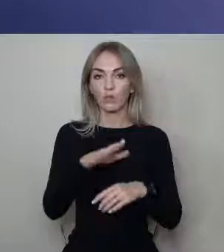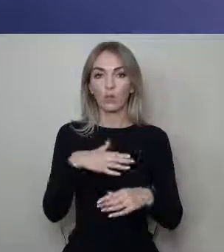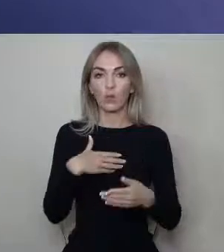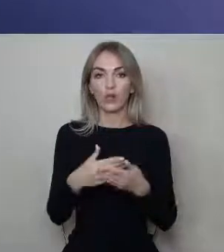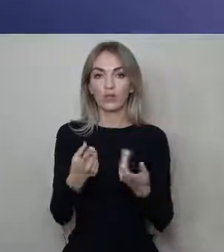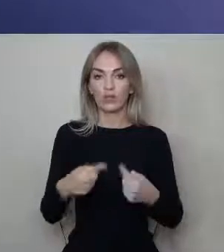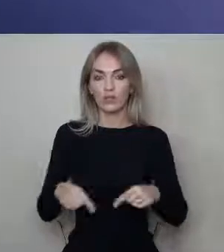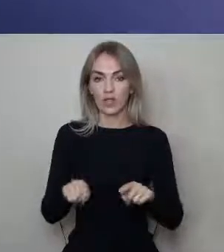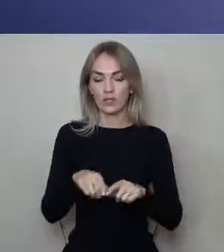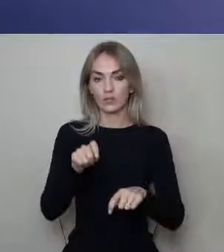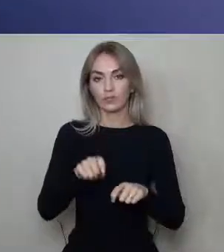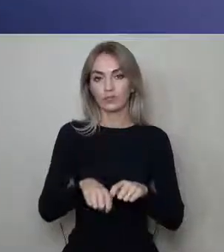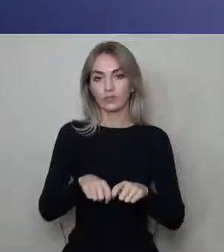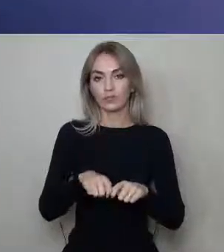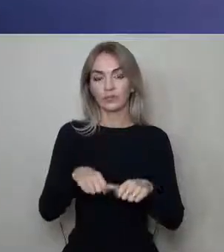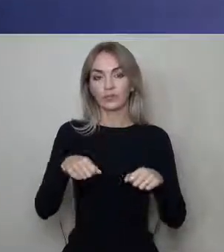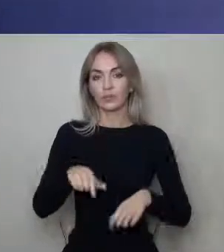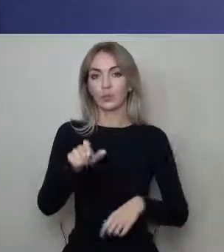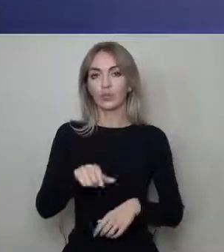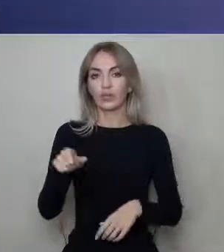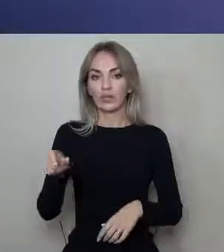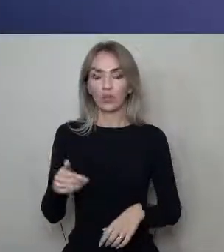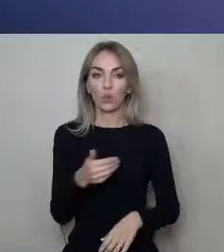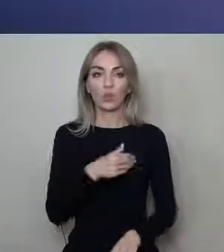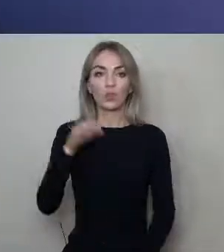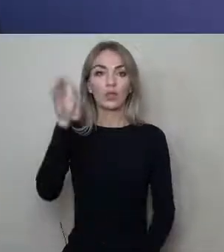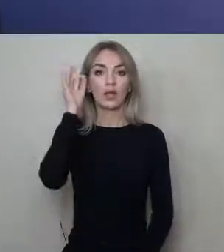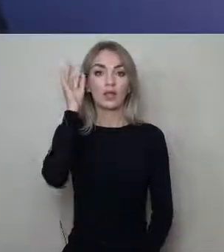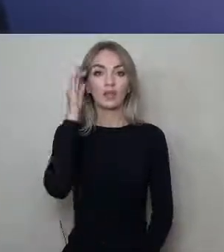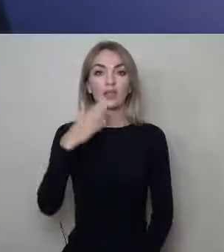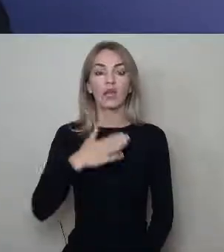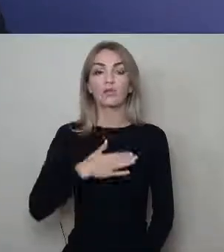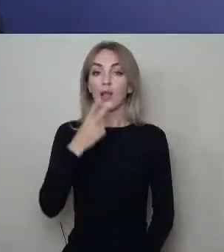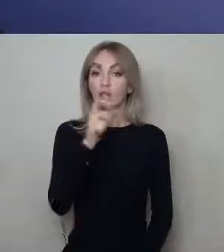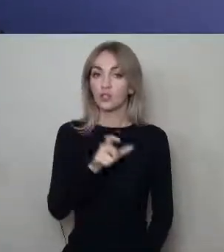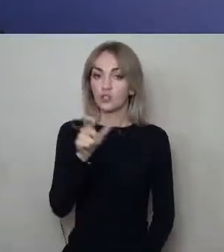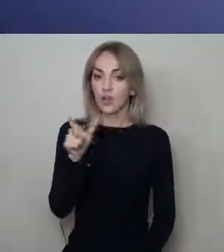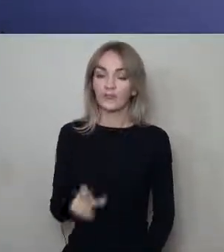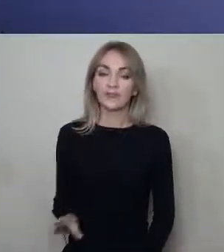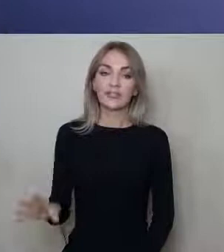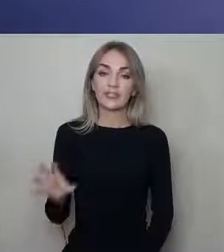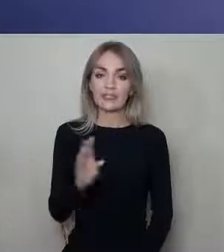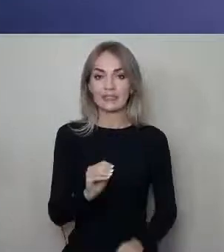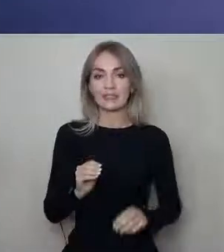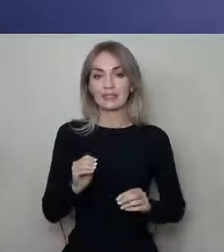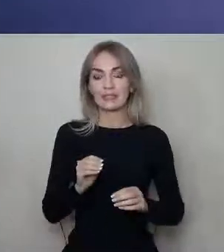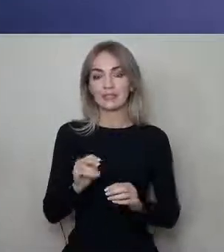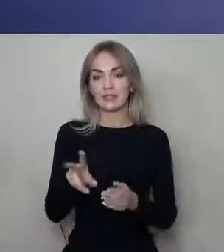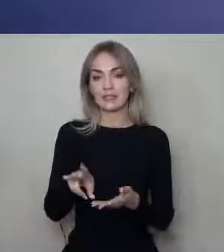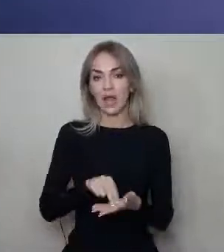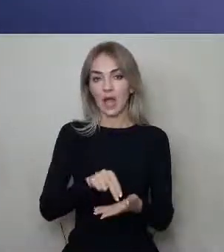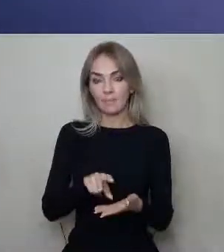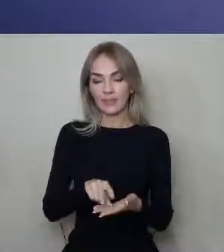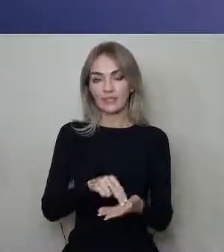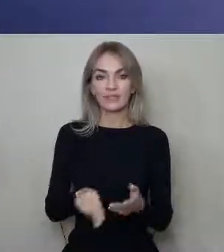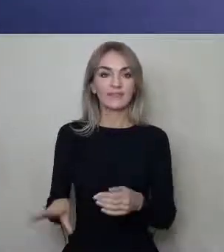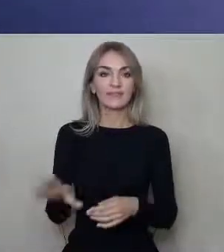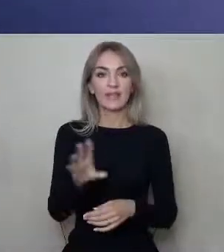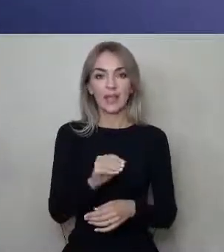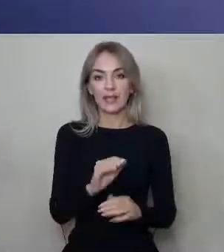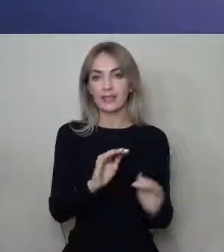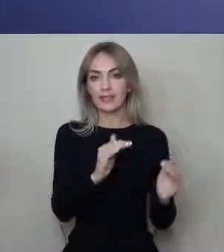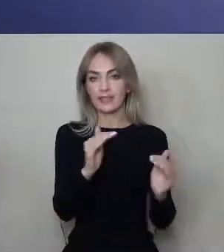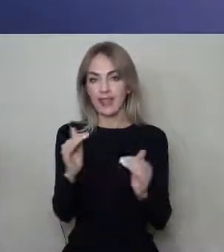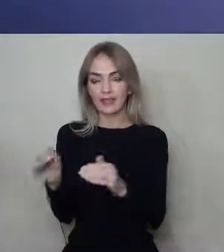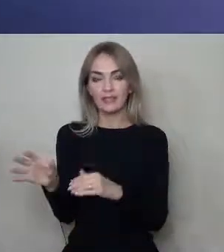Ukraine, and Human Rights Platform NGO. Let me remind the